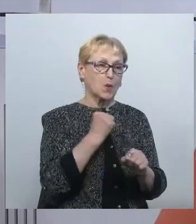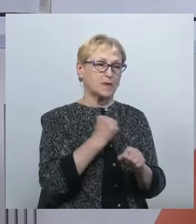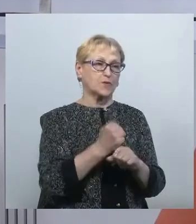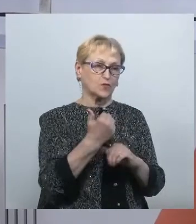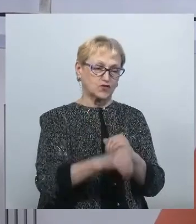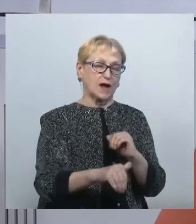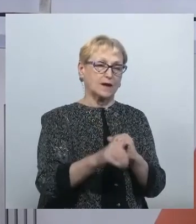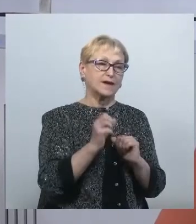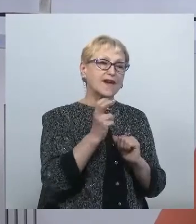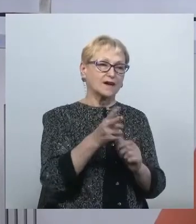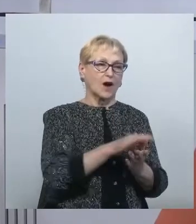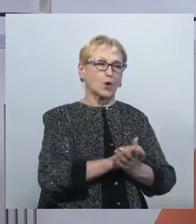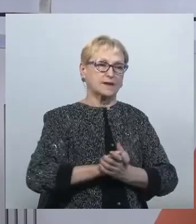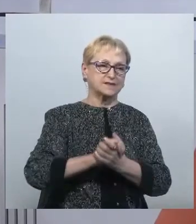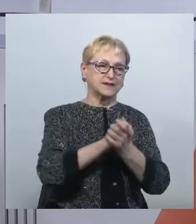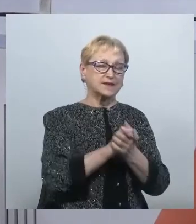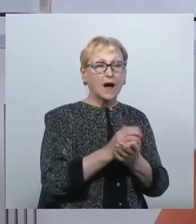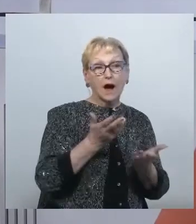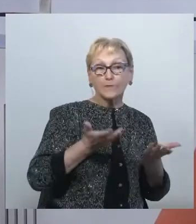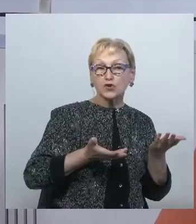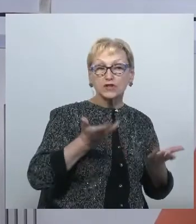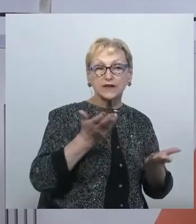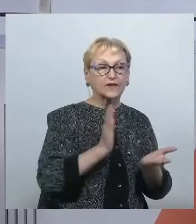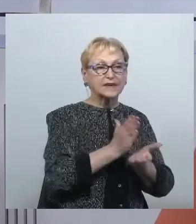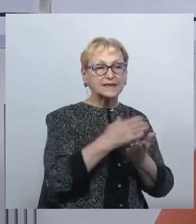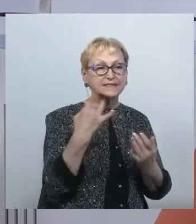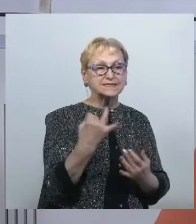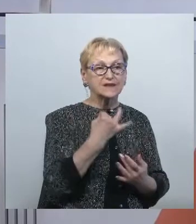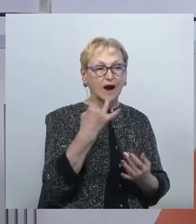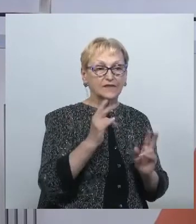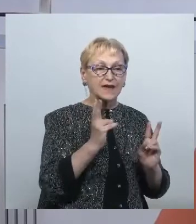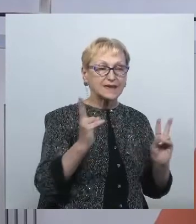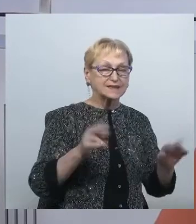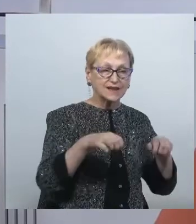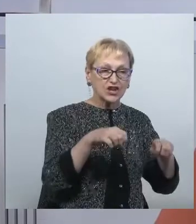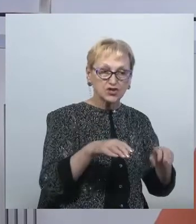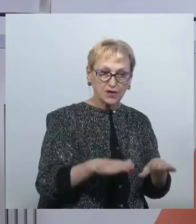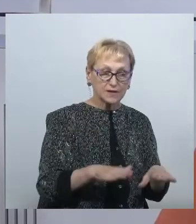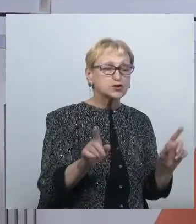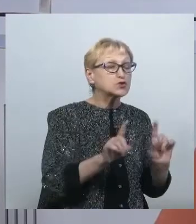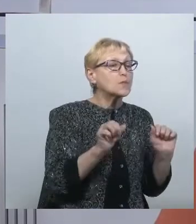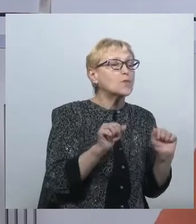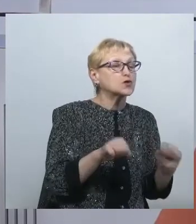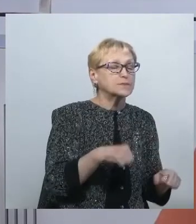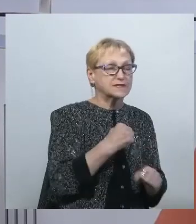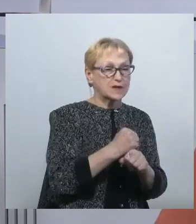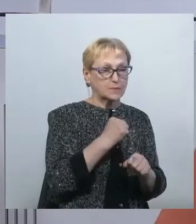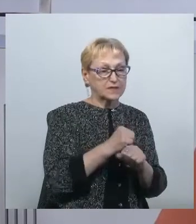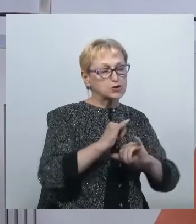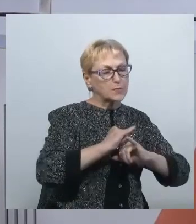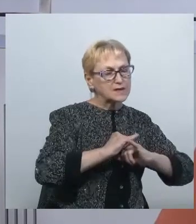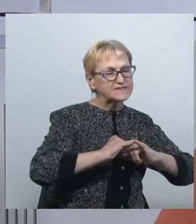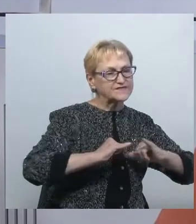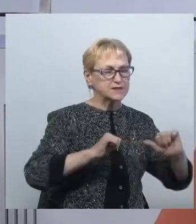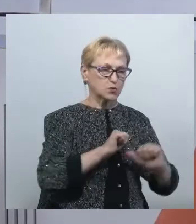lot already as organizations, but maybe there are other interesting solutions. What else